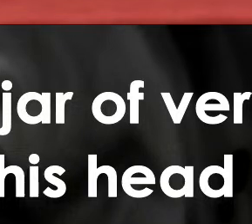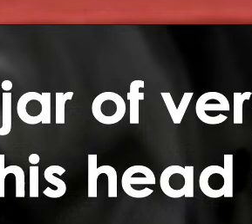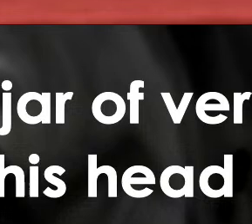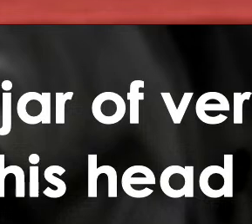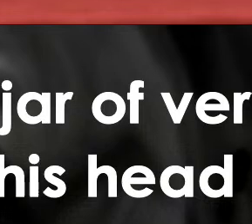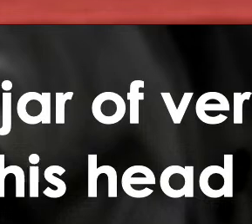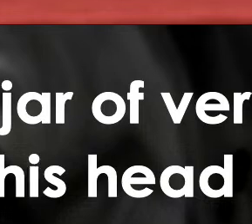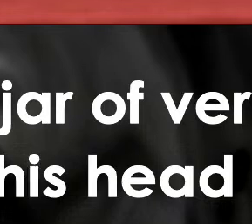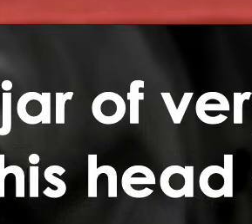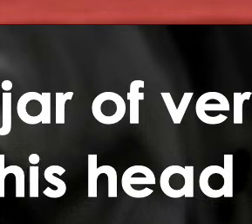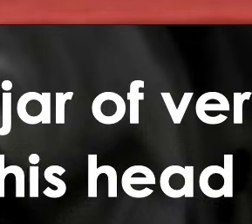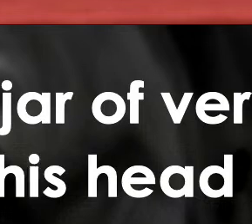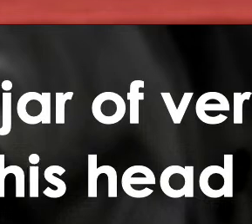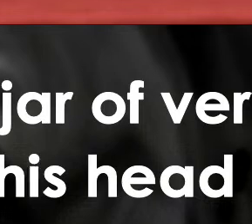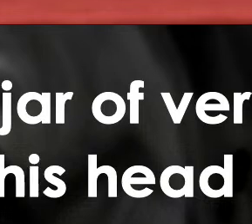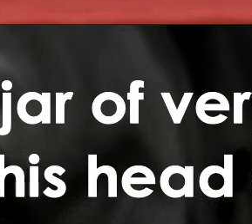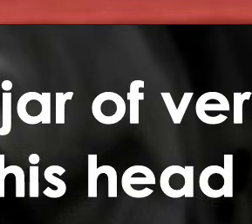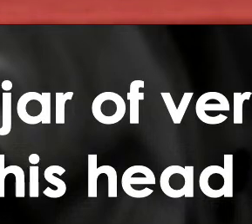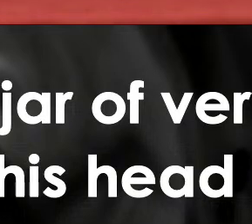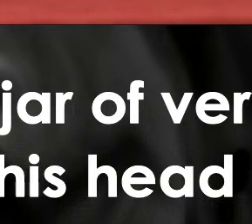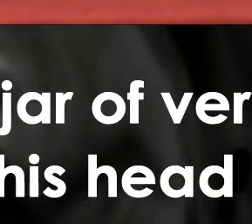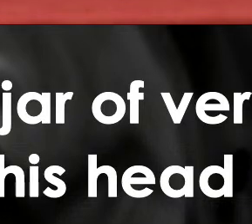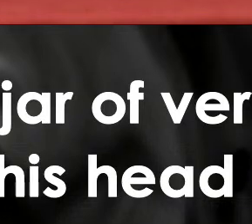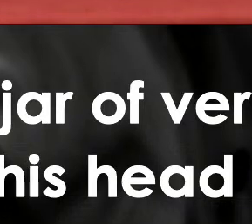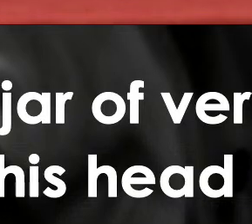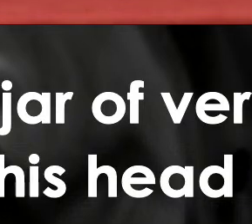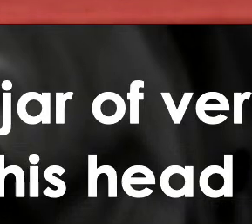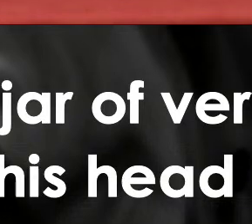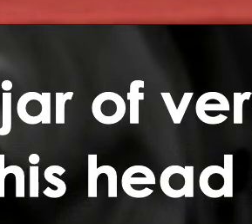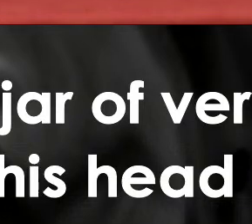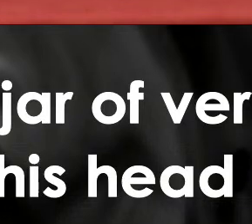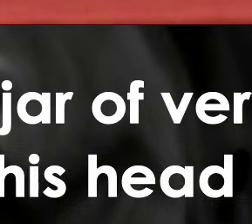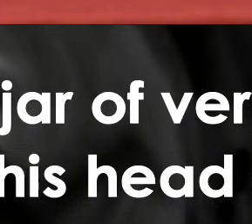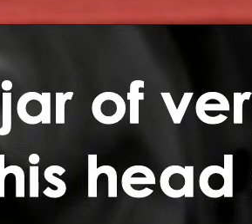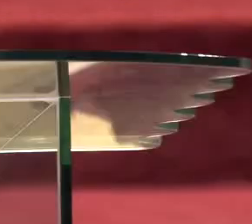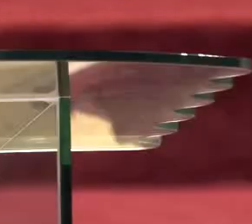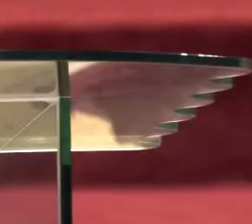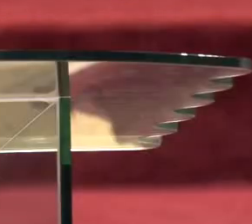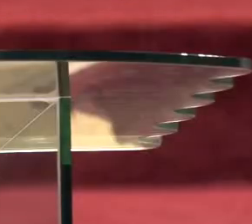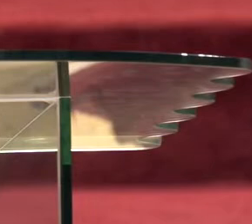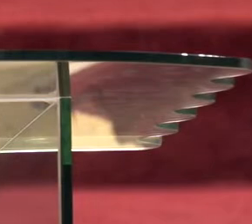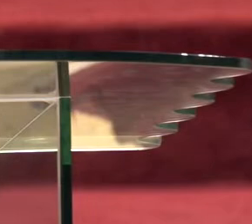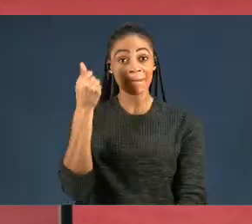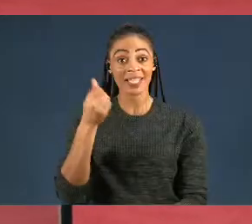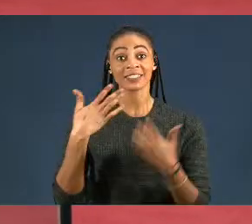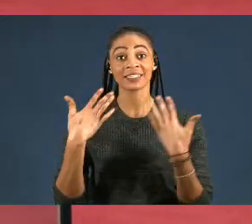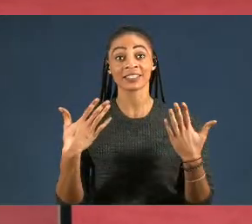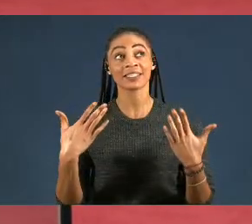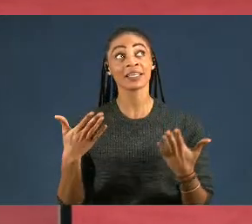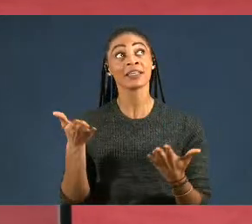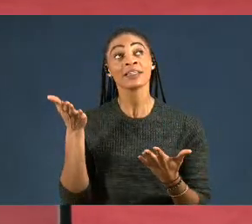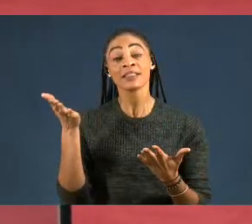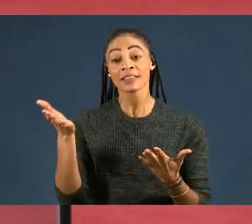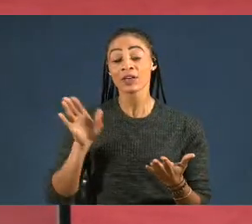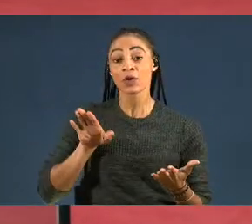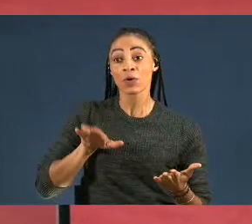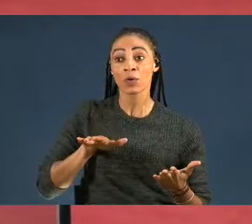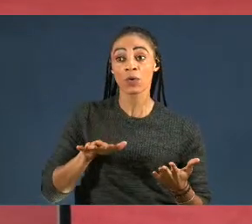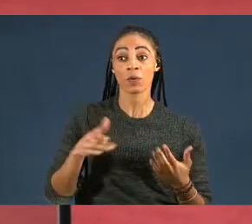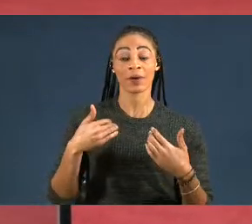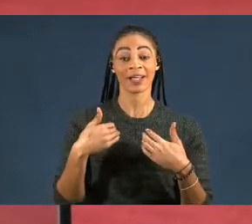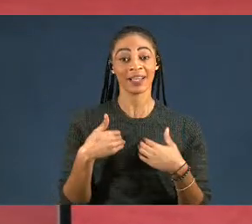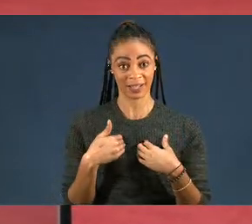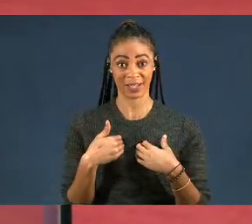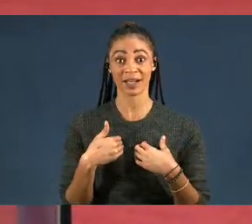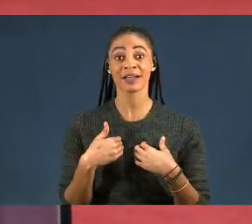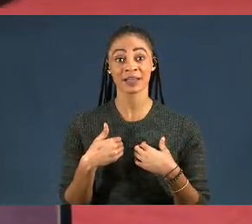containing precious oil, precious perfume. It was the best thing this woman had. It was the most